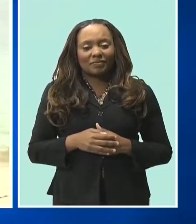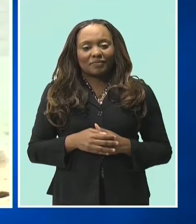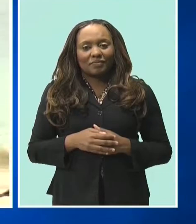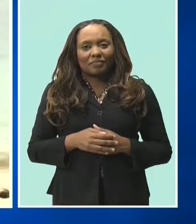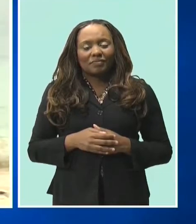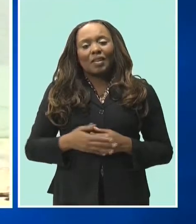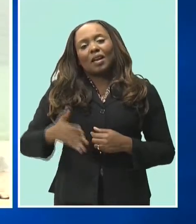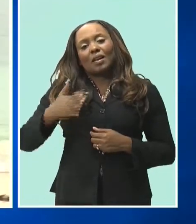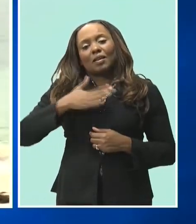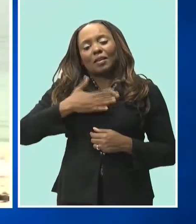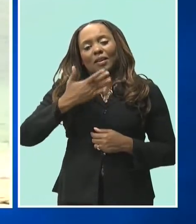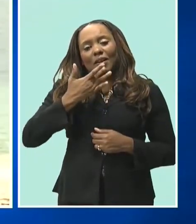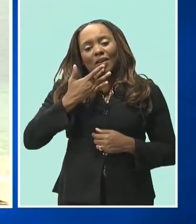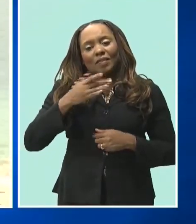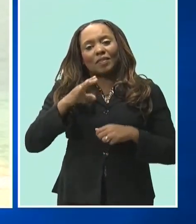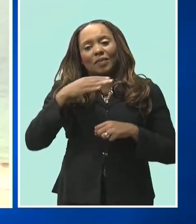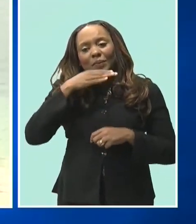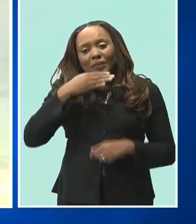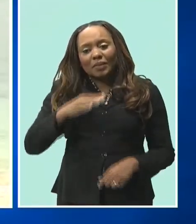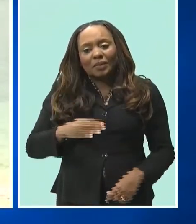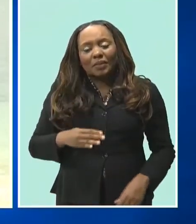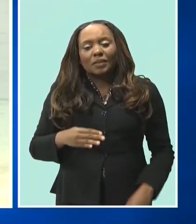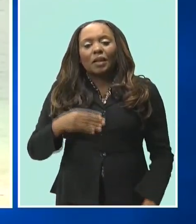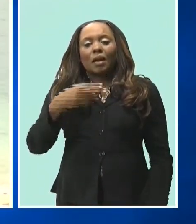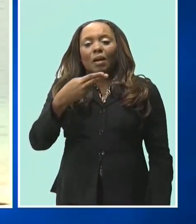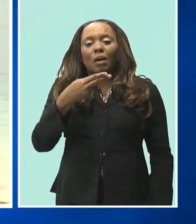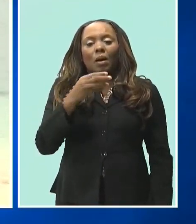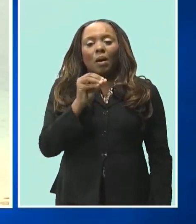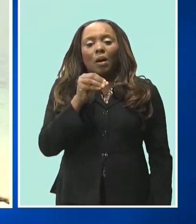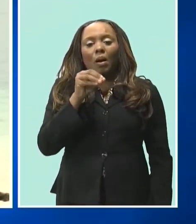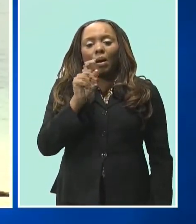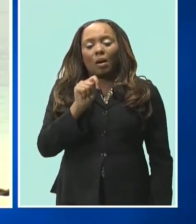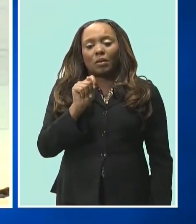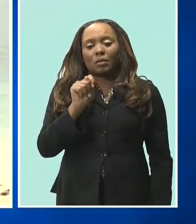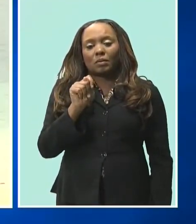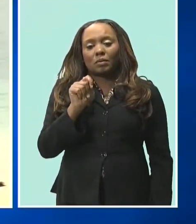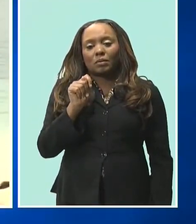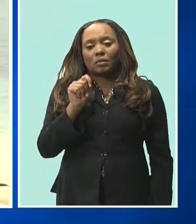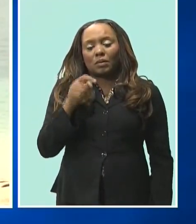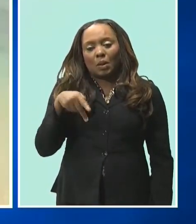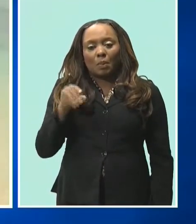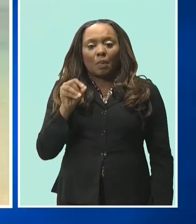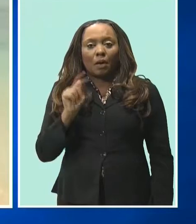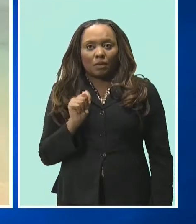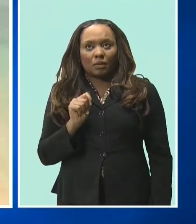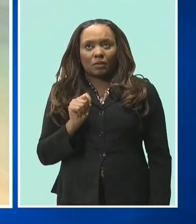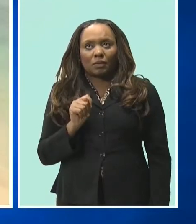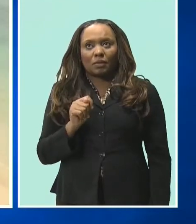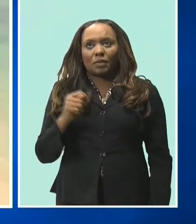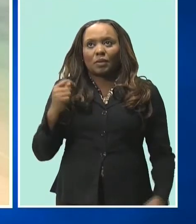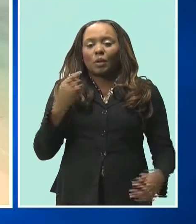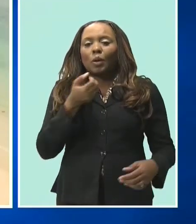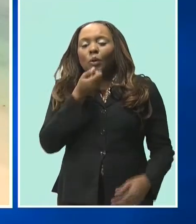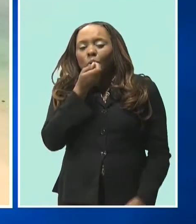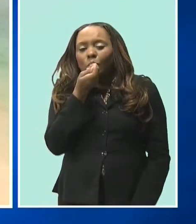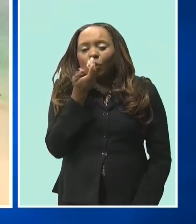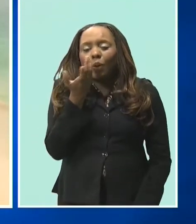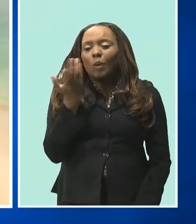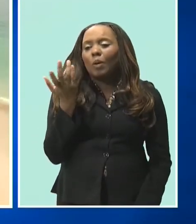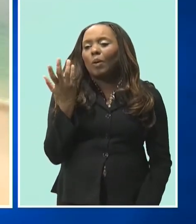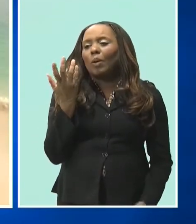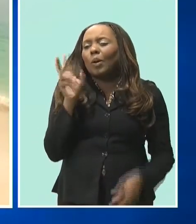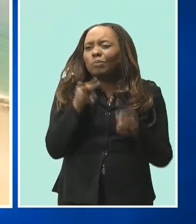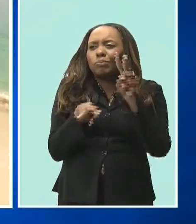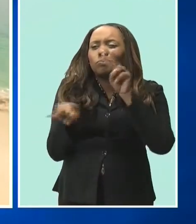My favorite beach in Barbados will have to be the Hot Pot because it's warm and it's scenic and